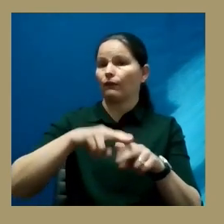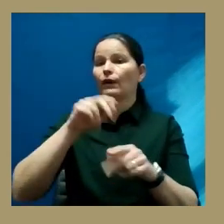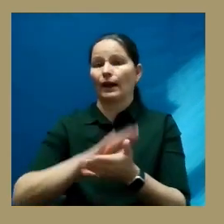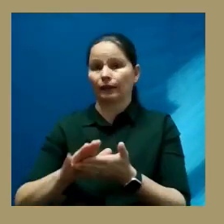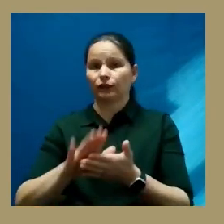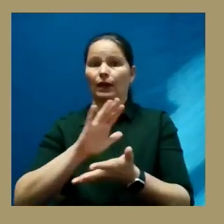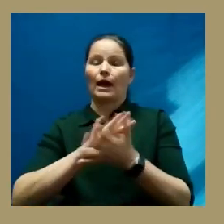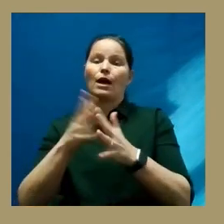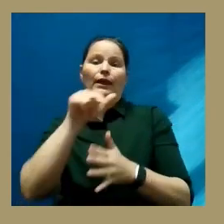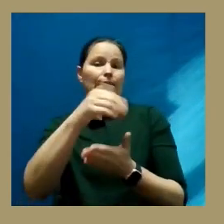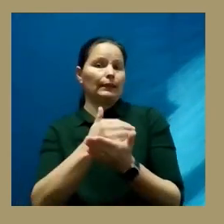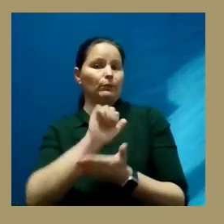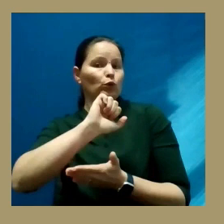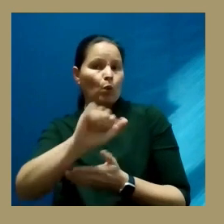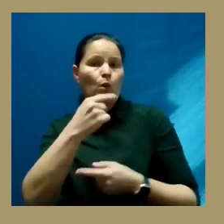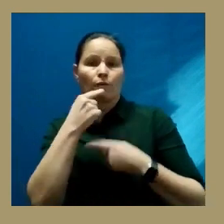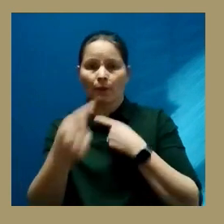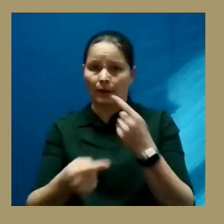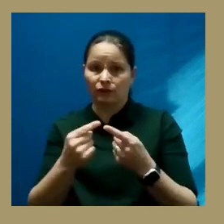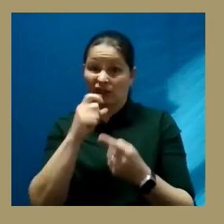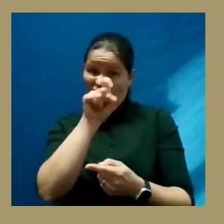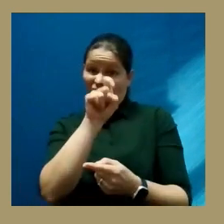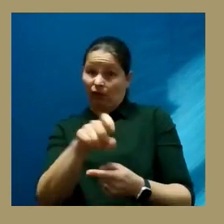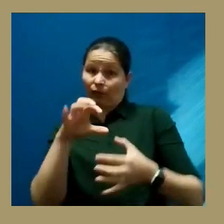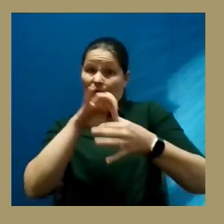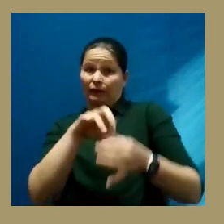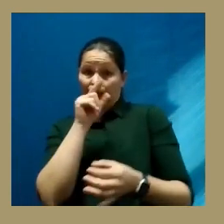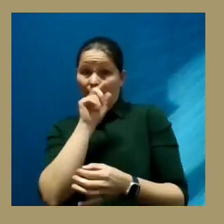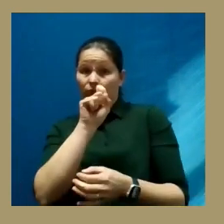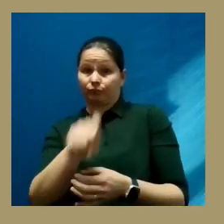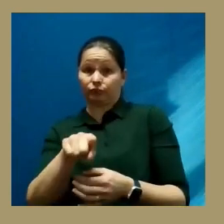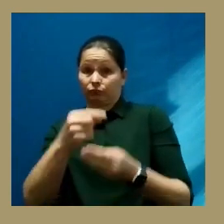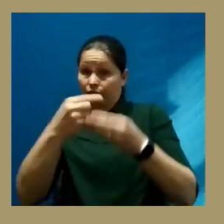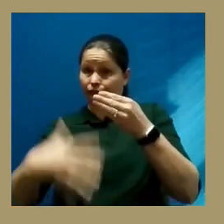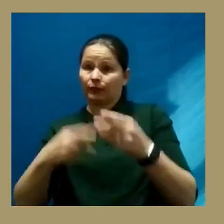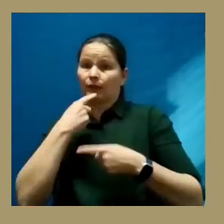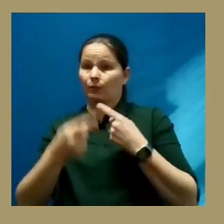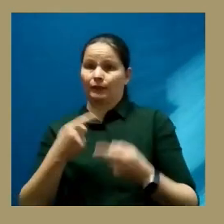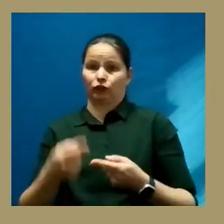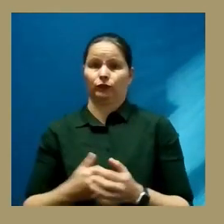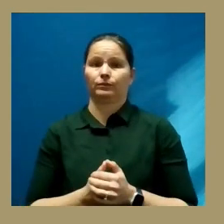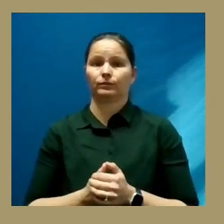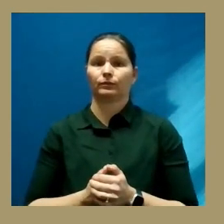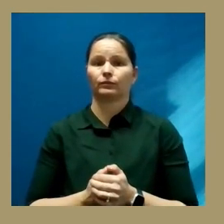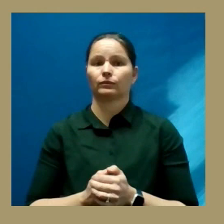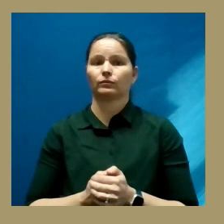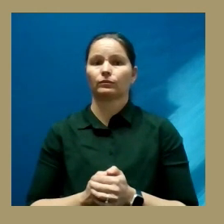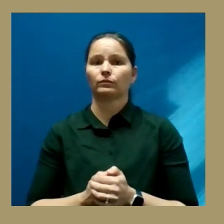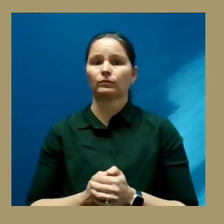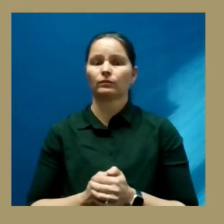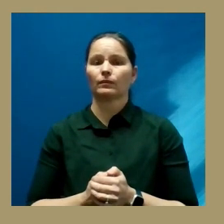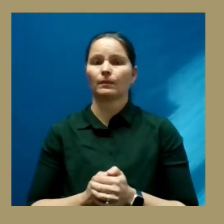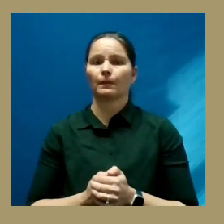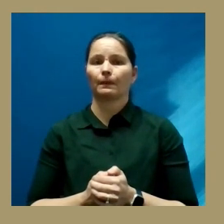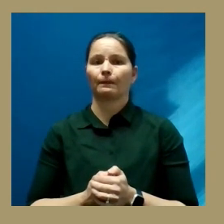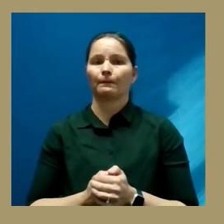And that is also accessible via that link on how Service Victoria uses that link. So the customer taps get